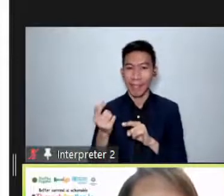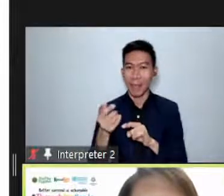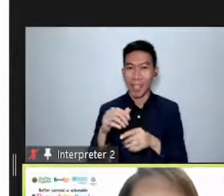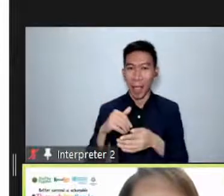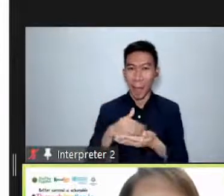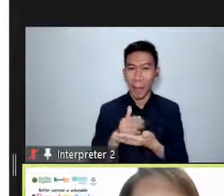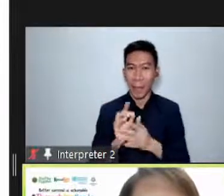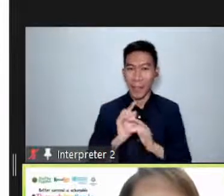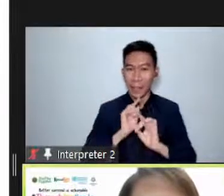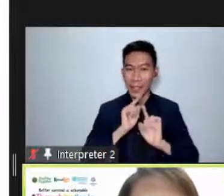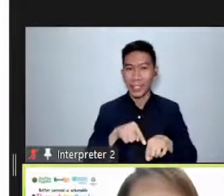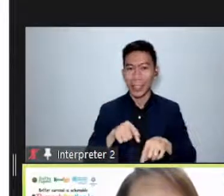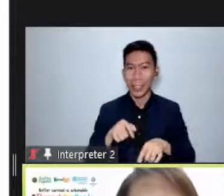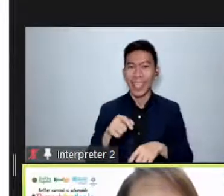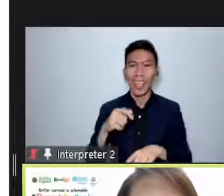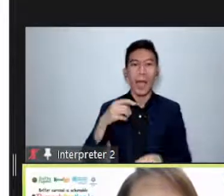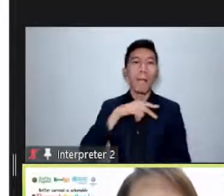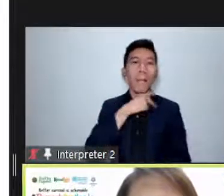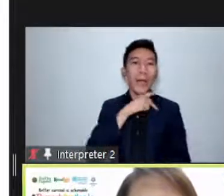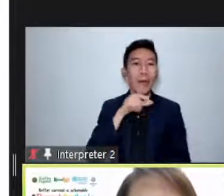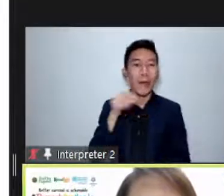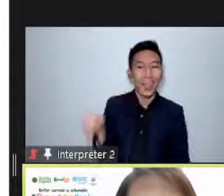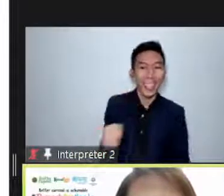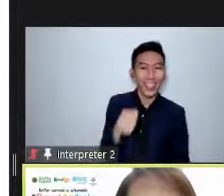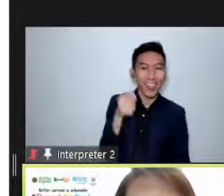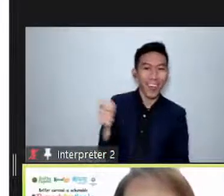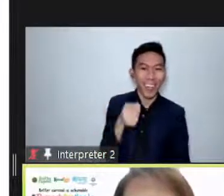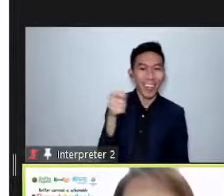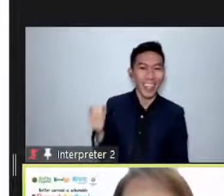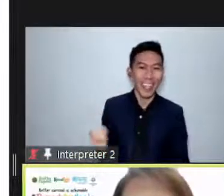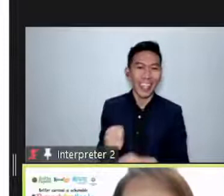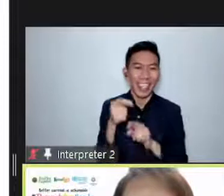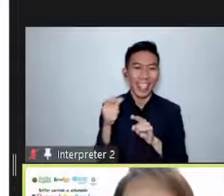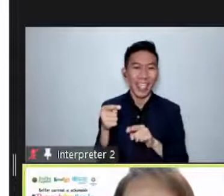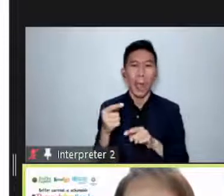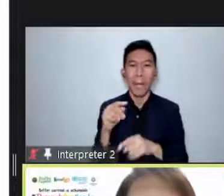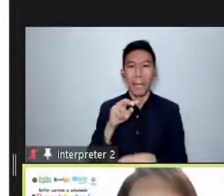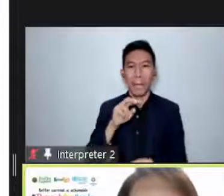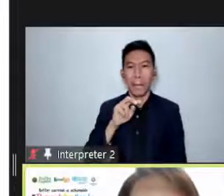Starbucks, soft drinks, pizza, burger, soda.